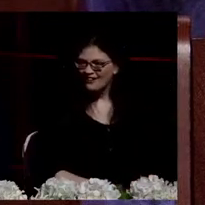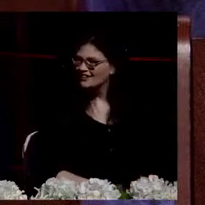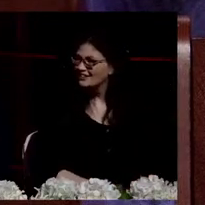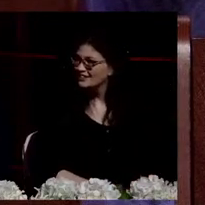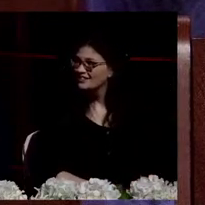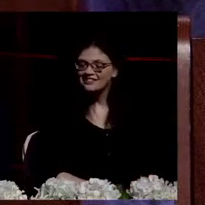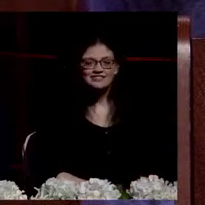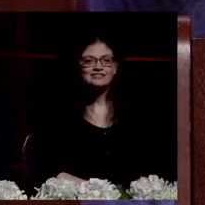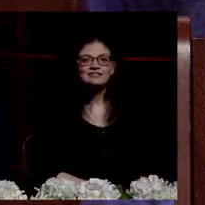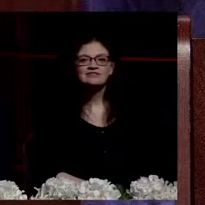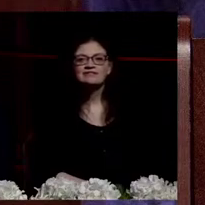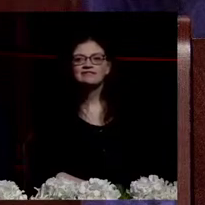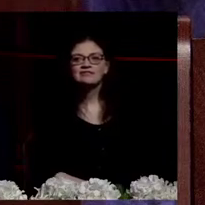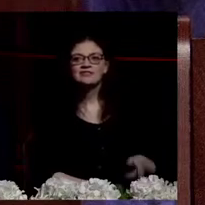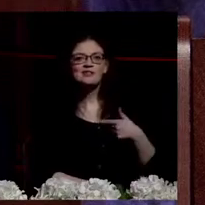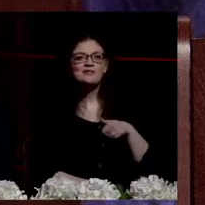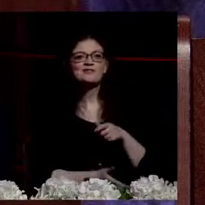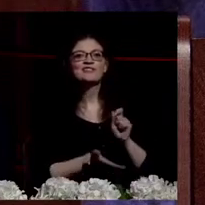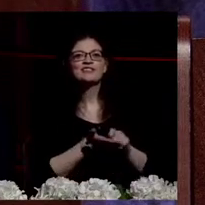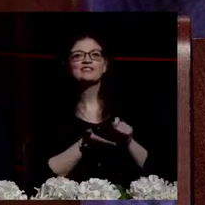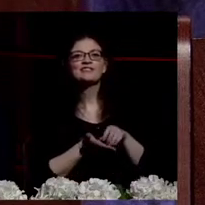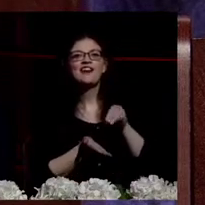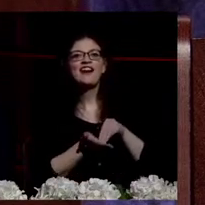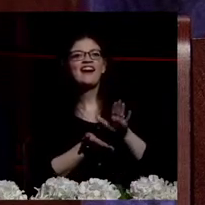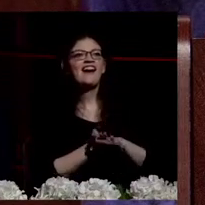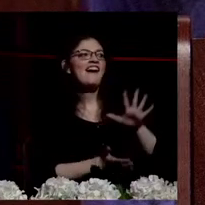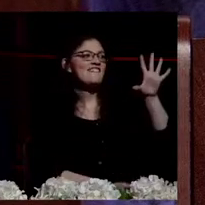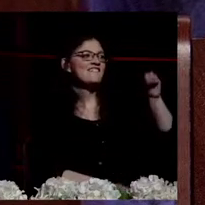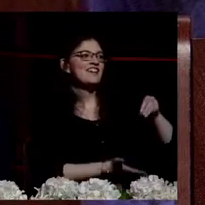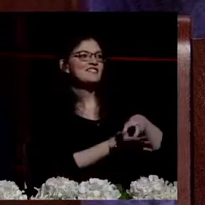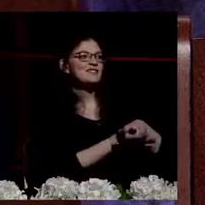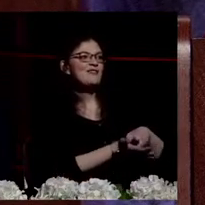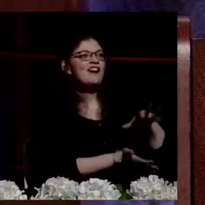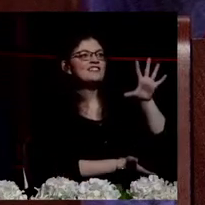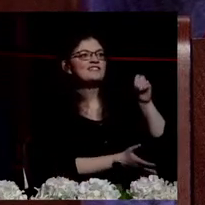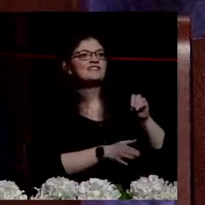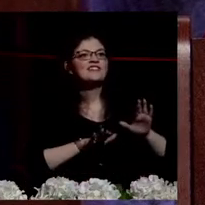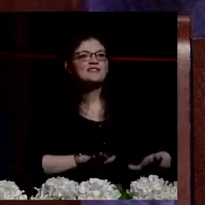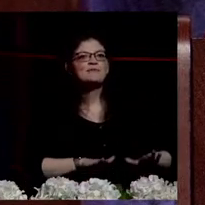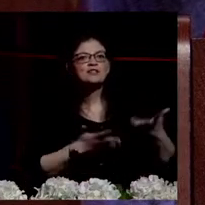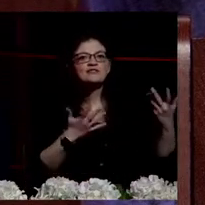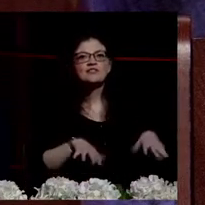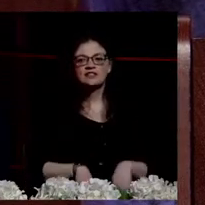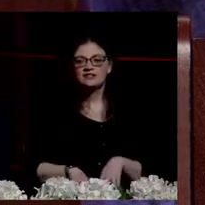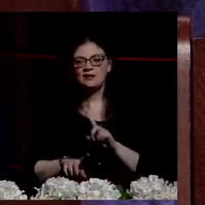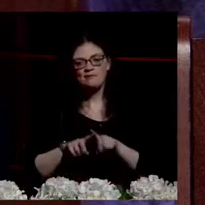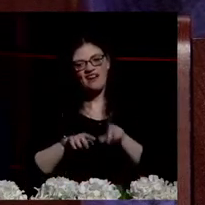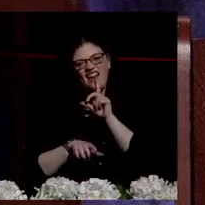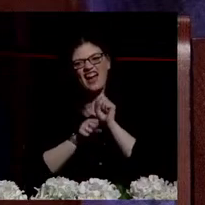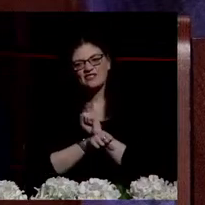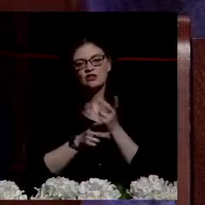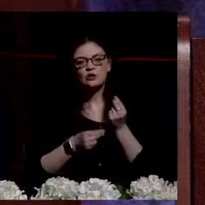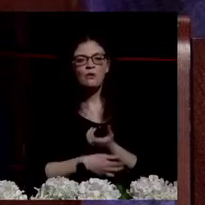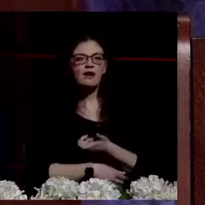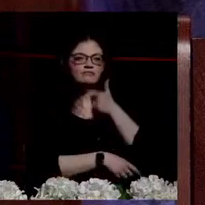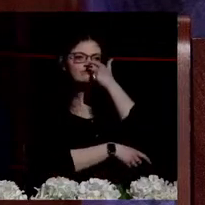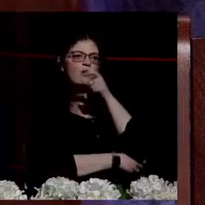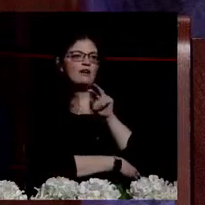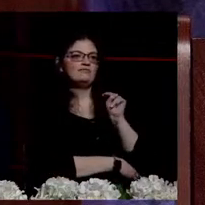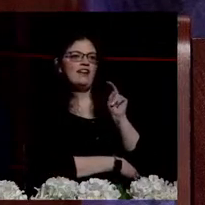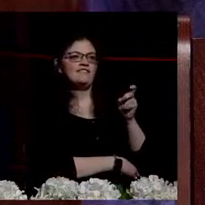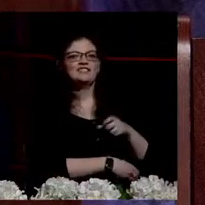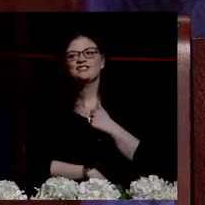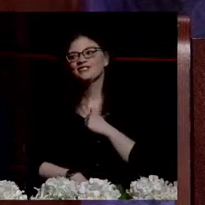Or did we just write down that we did 50 squats and 50 push-ups and we're actually watching Netflix while writing that? Sorry, Hanson.